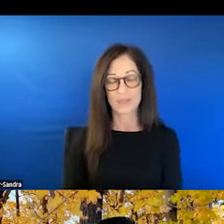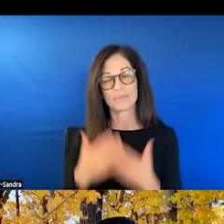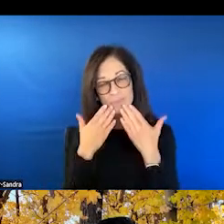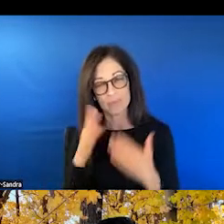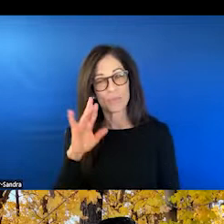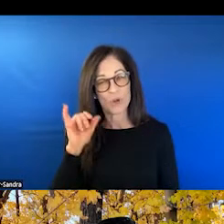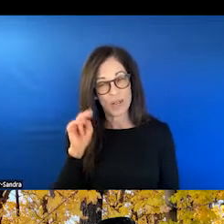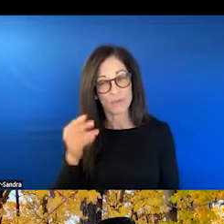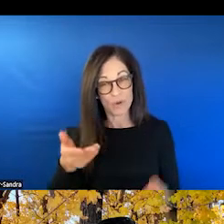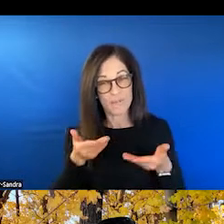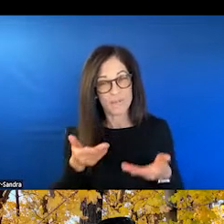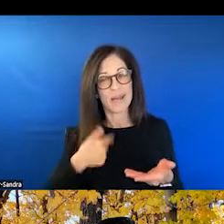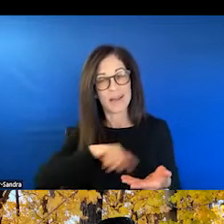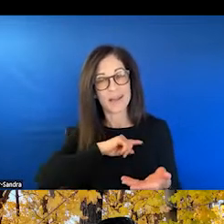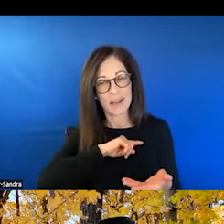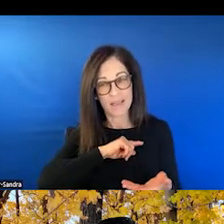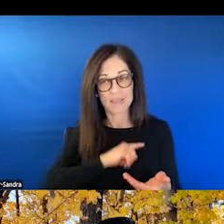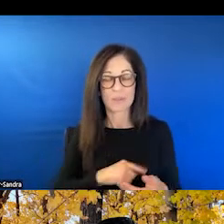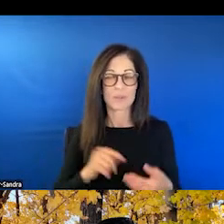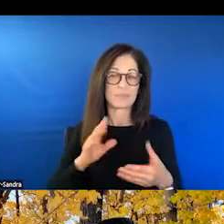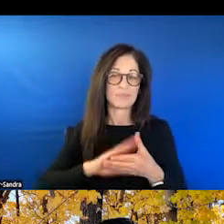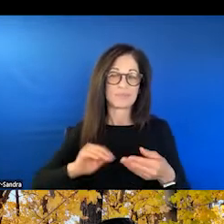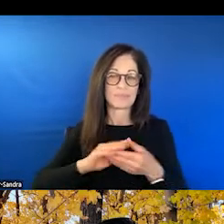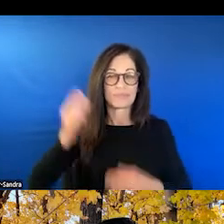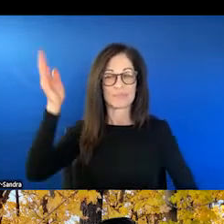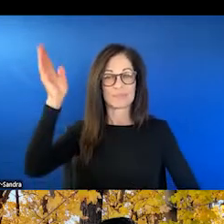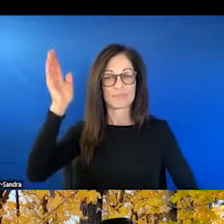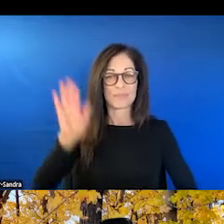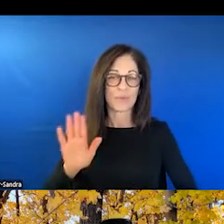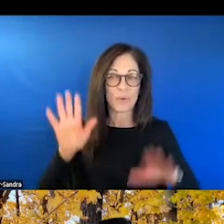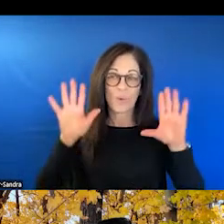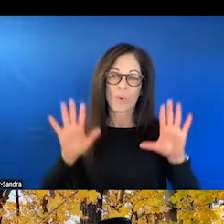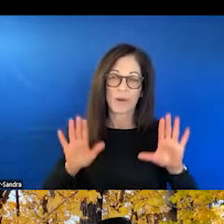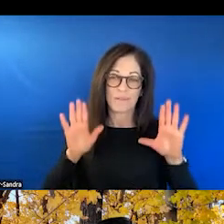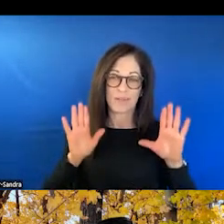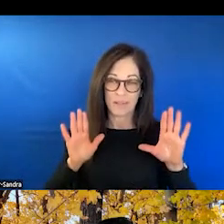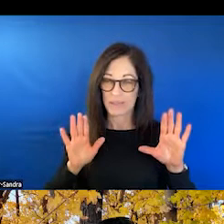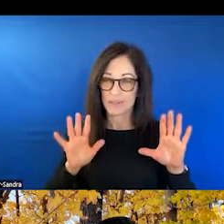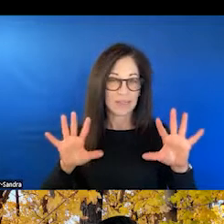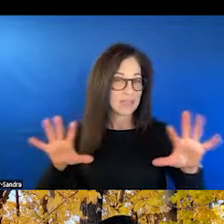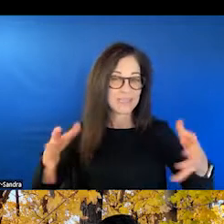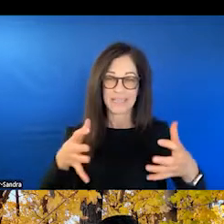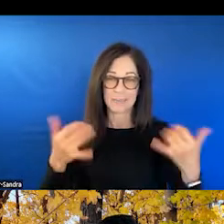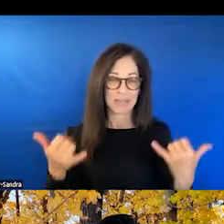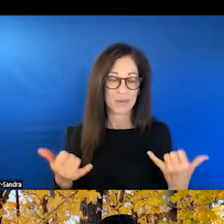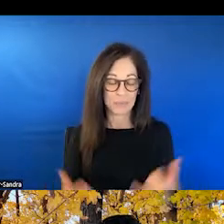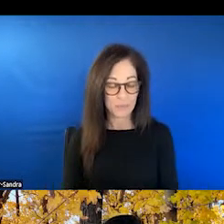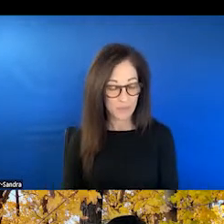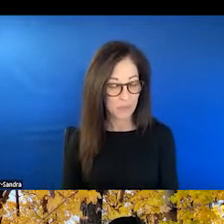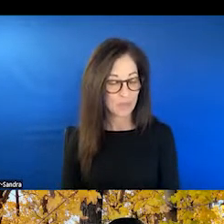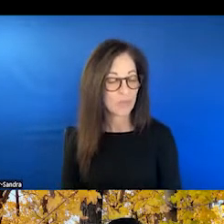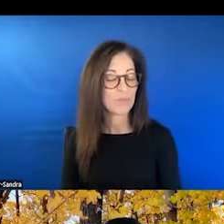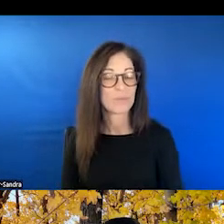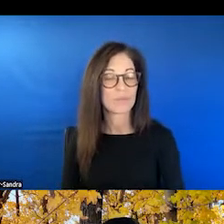inviting us to speak to your wonderful team. So our